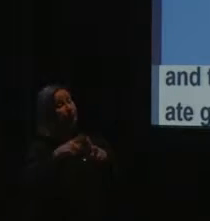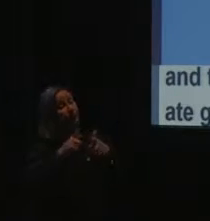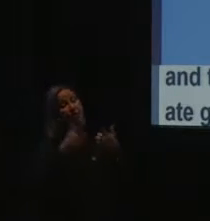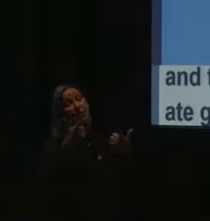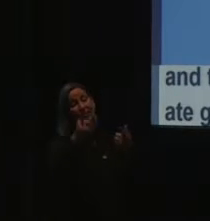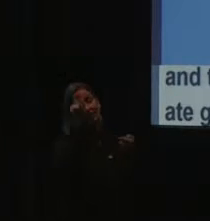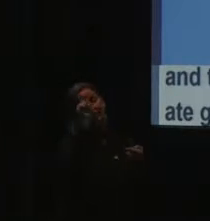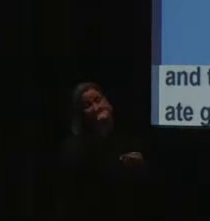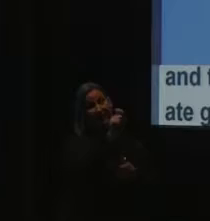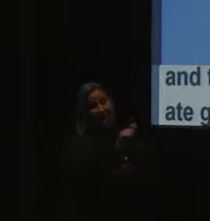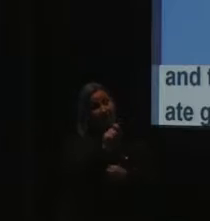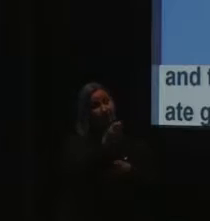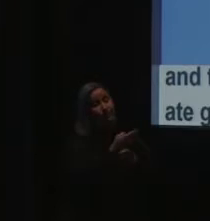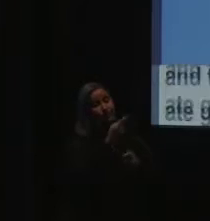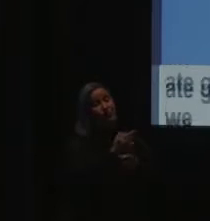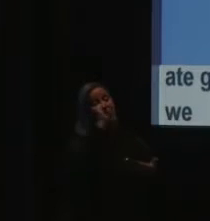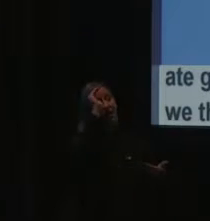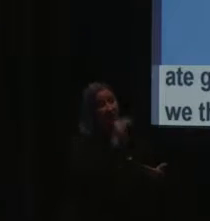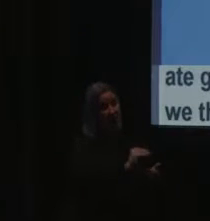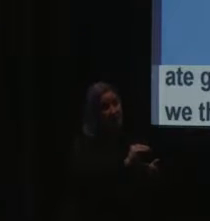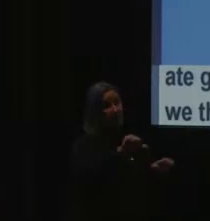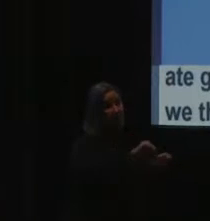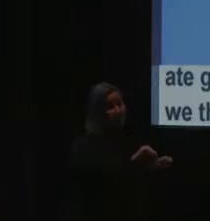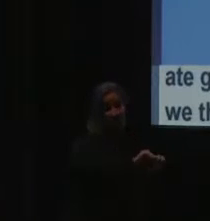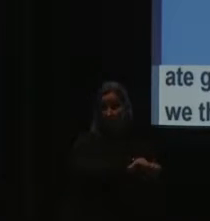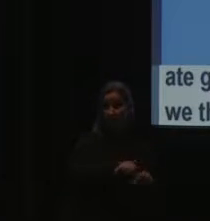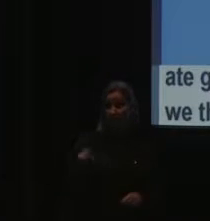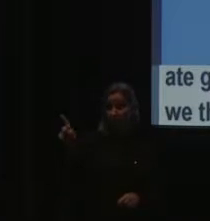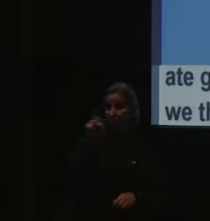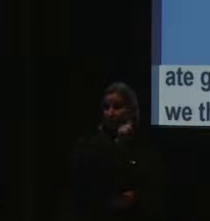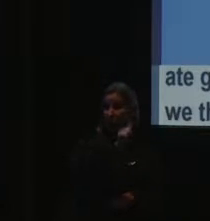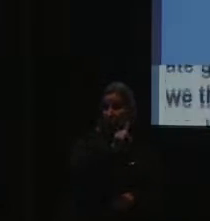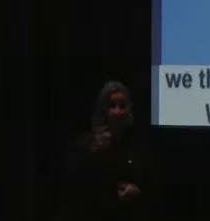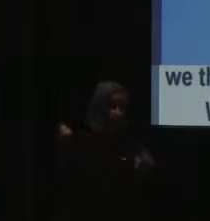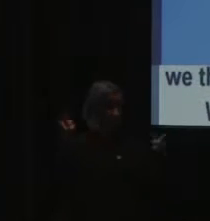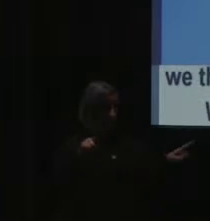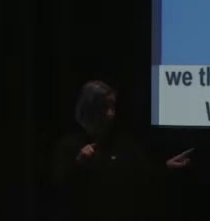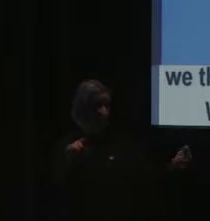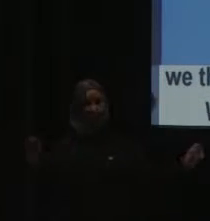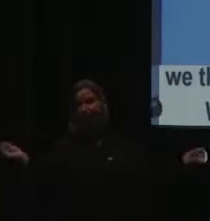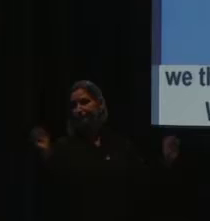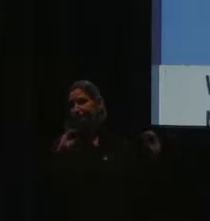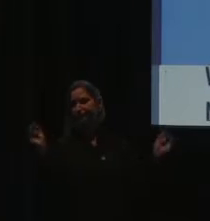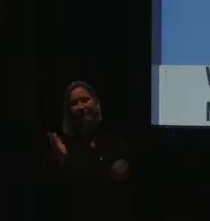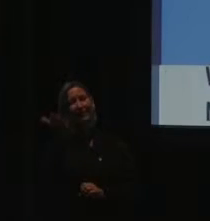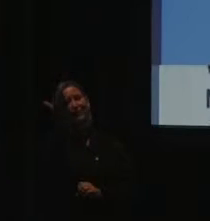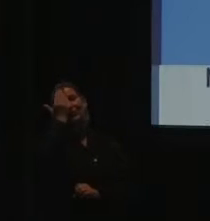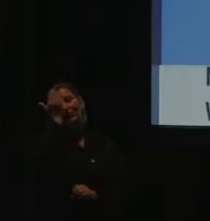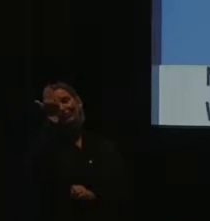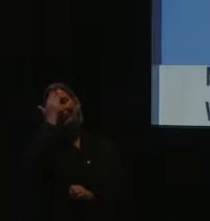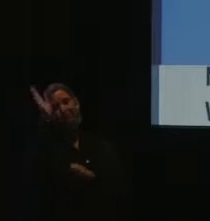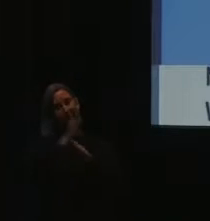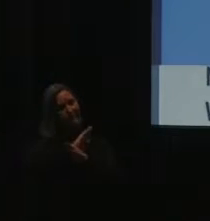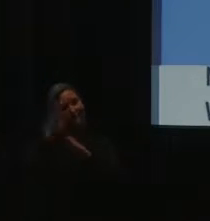therefore start using less fossil fuels? Well, did that happen? No, it didn't. We know from the Industrial Revolution that